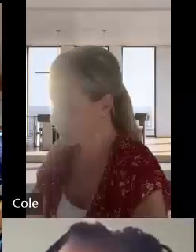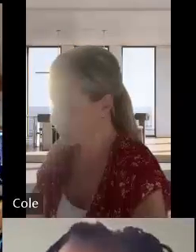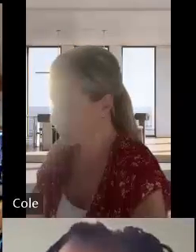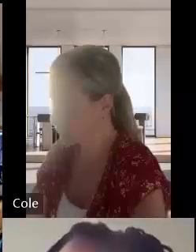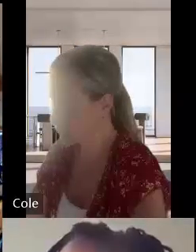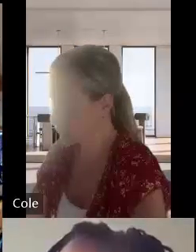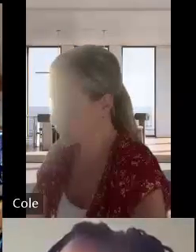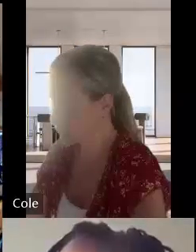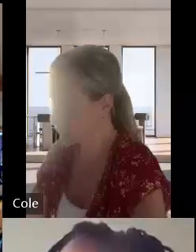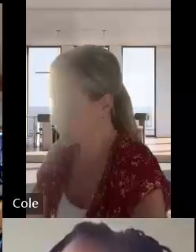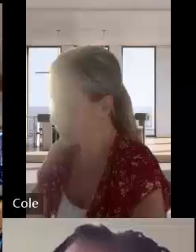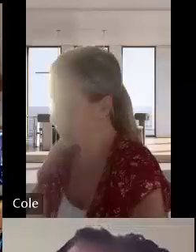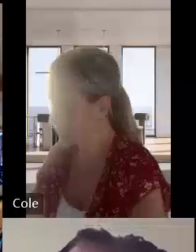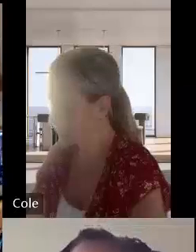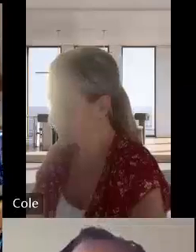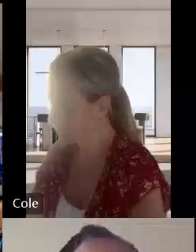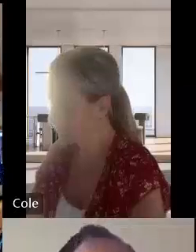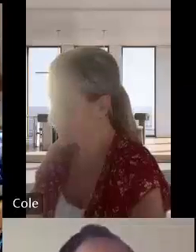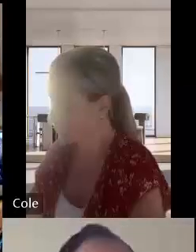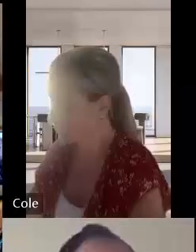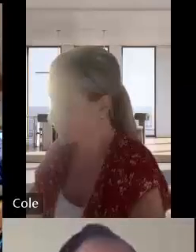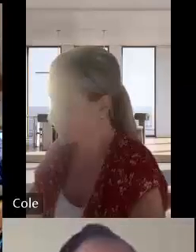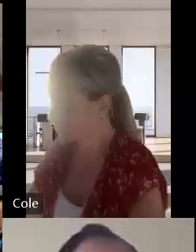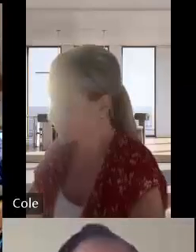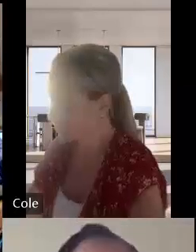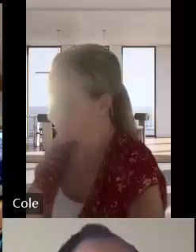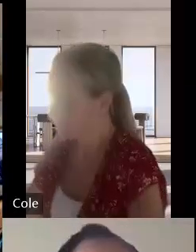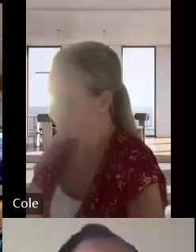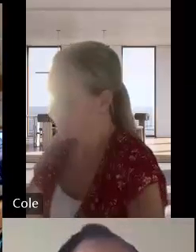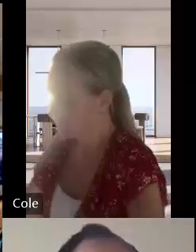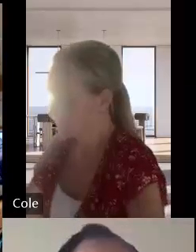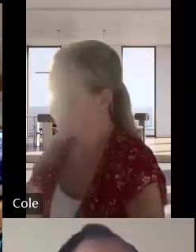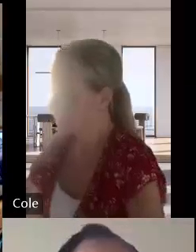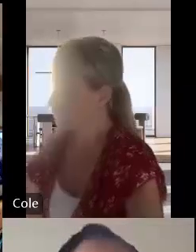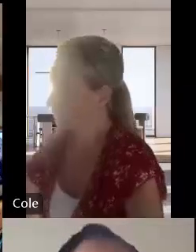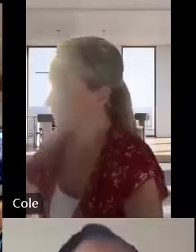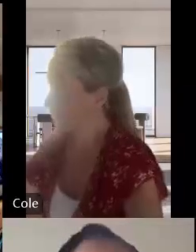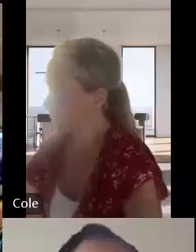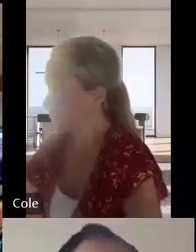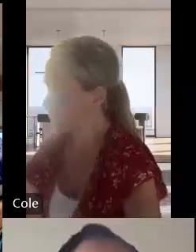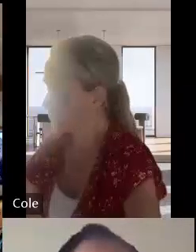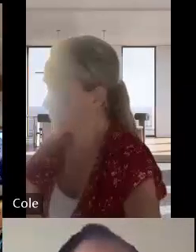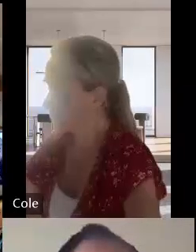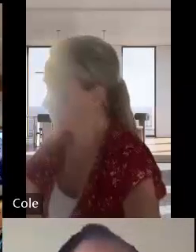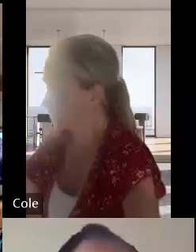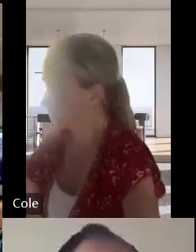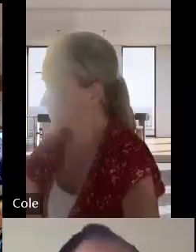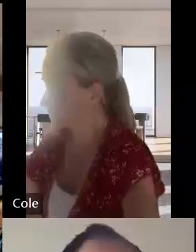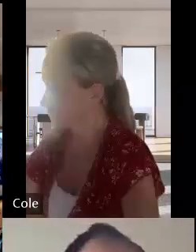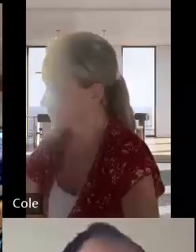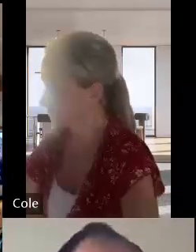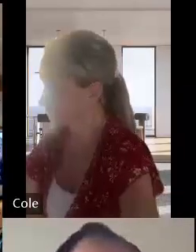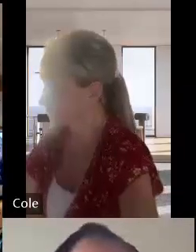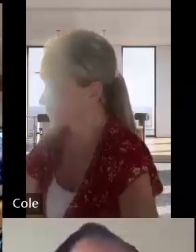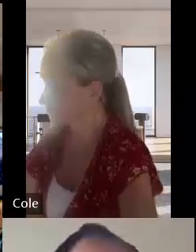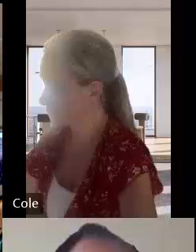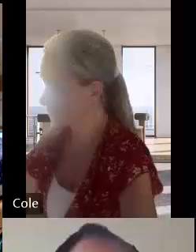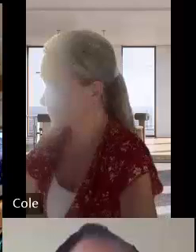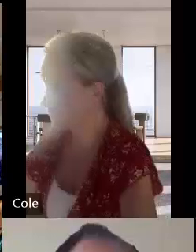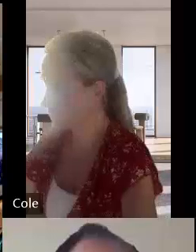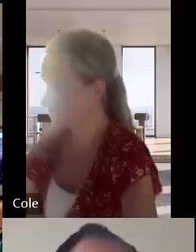And we feel that they might need some extra support in terms of grad coach. Is